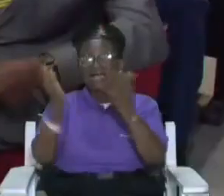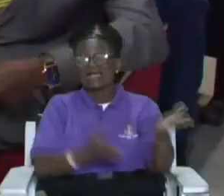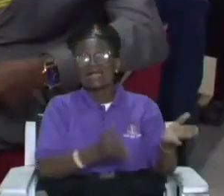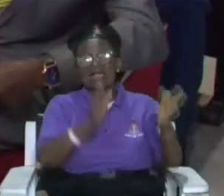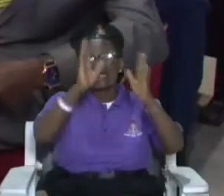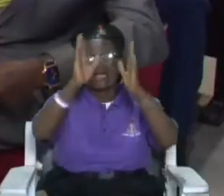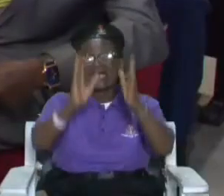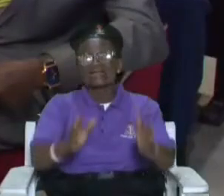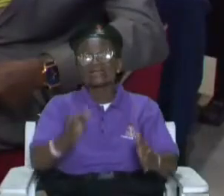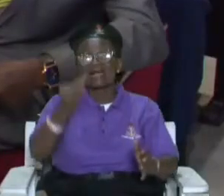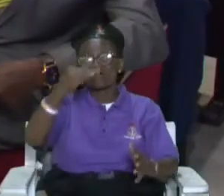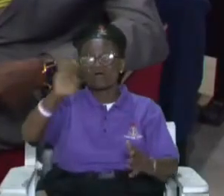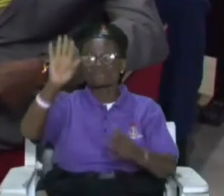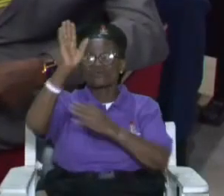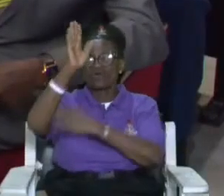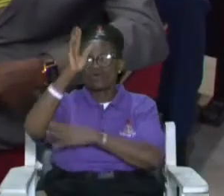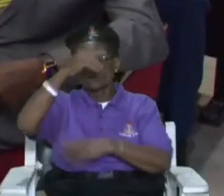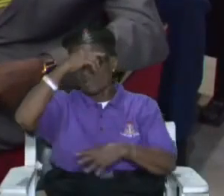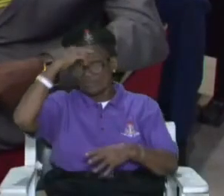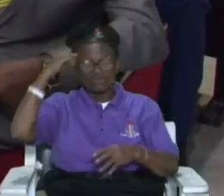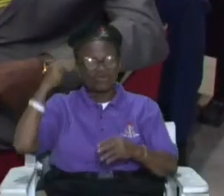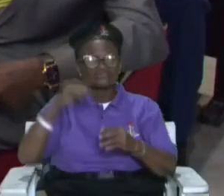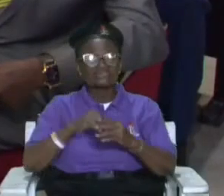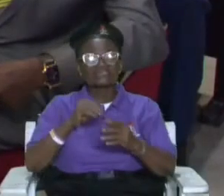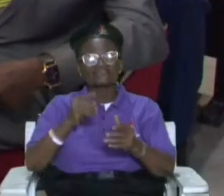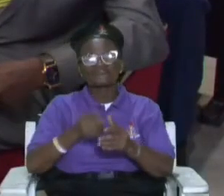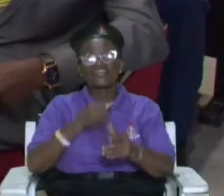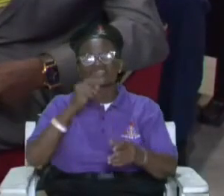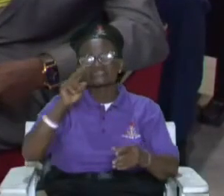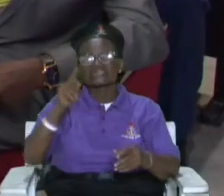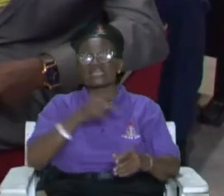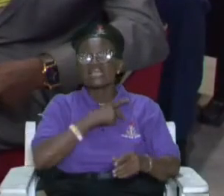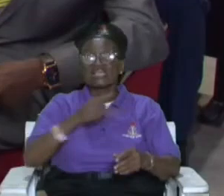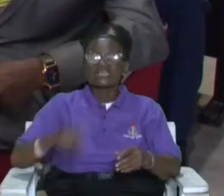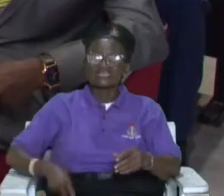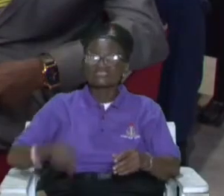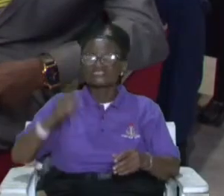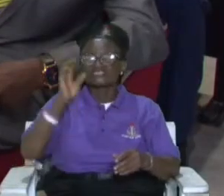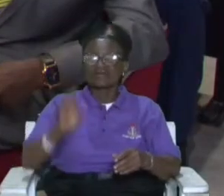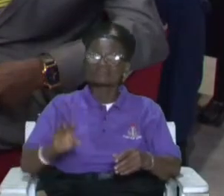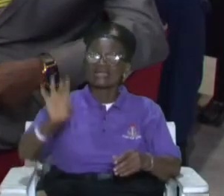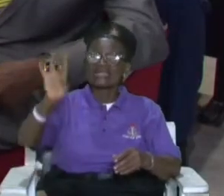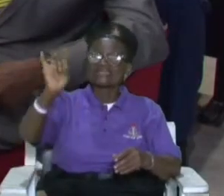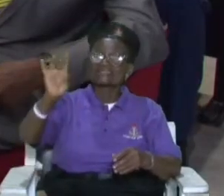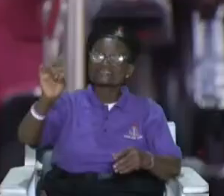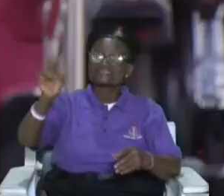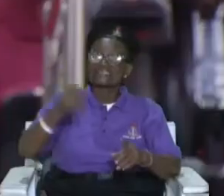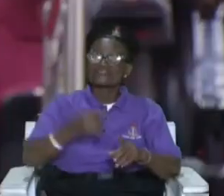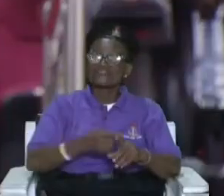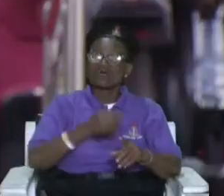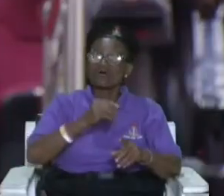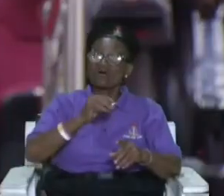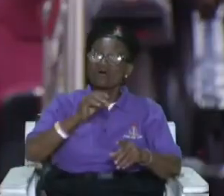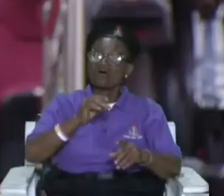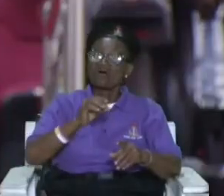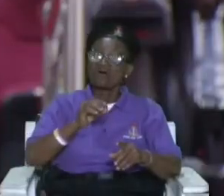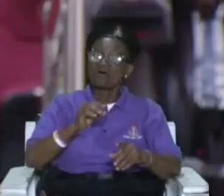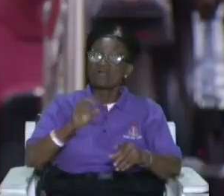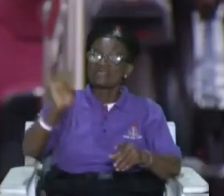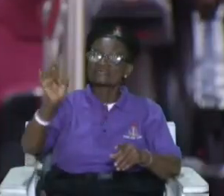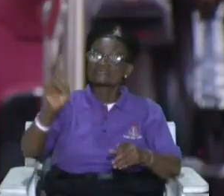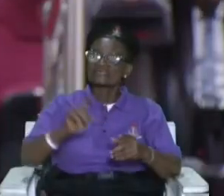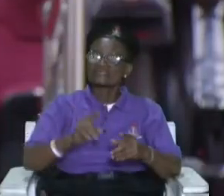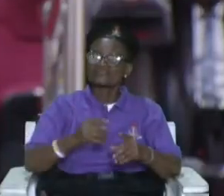Because in 1 Kings chapter 18, from verse 35 to 39, 1 Kings 18 from